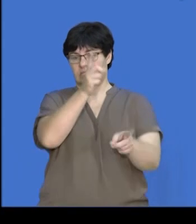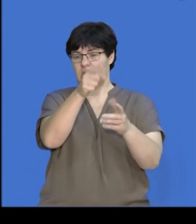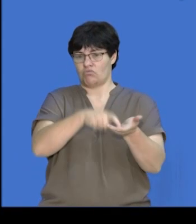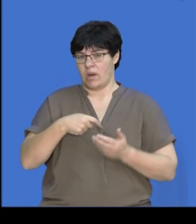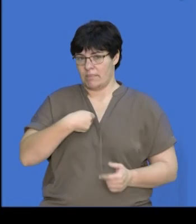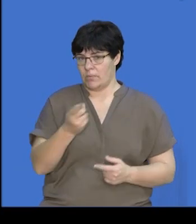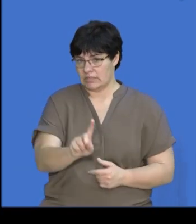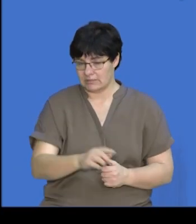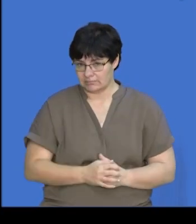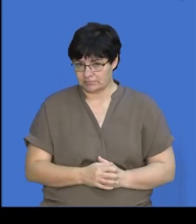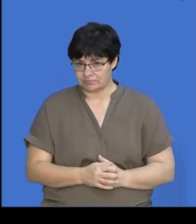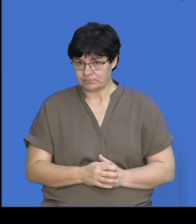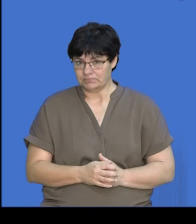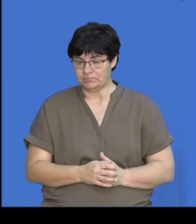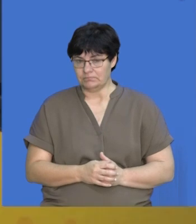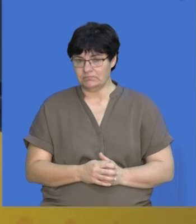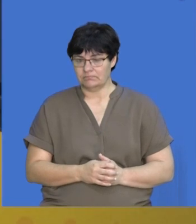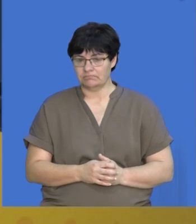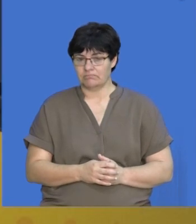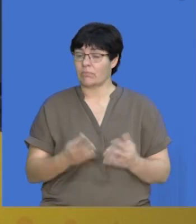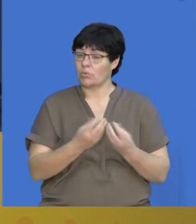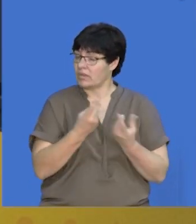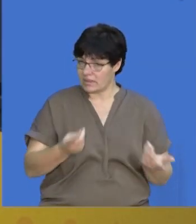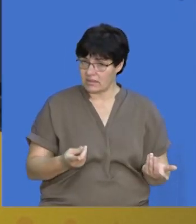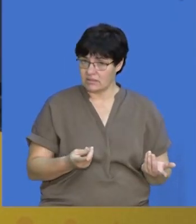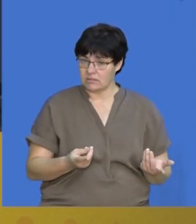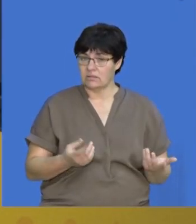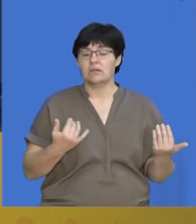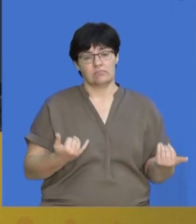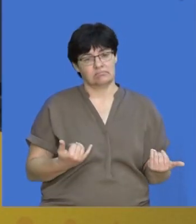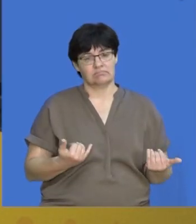move on. And with that, we come